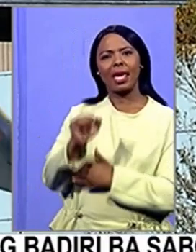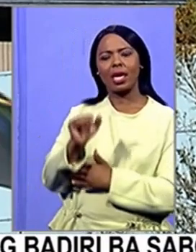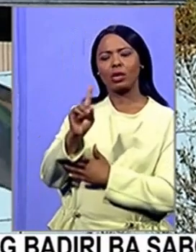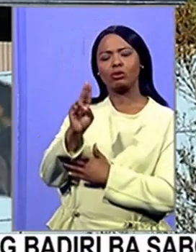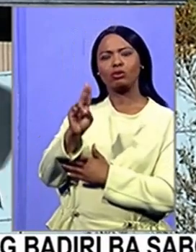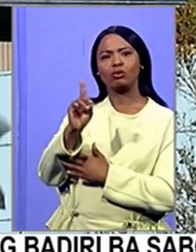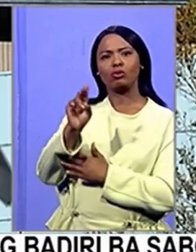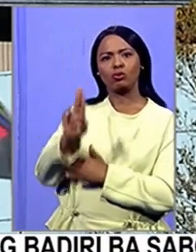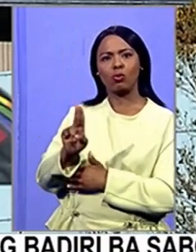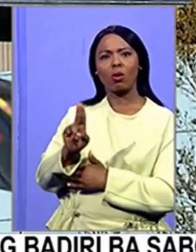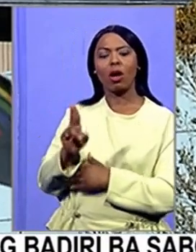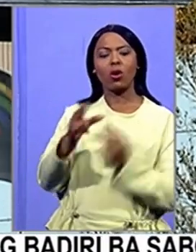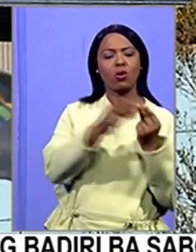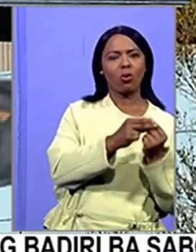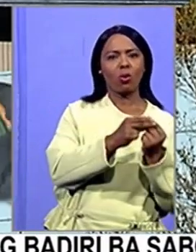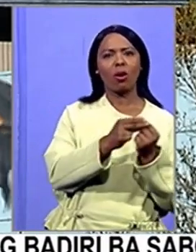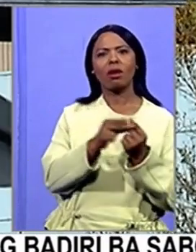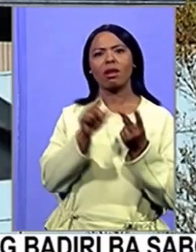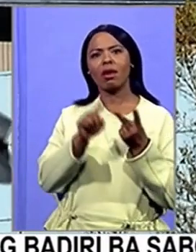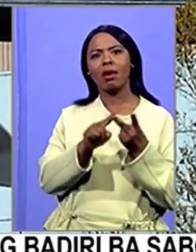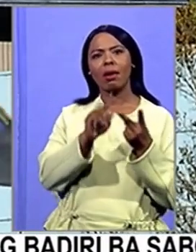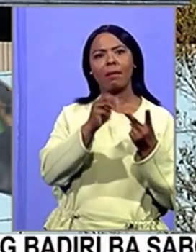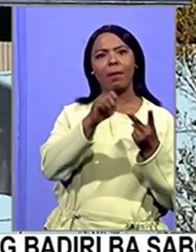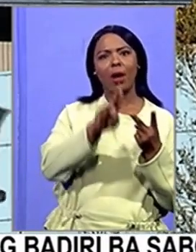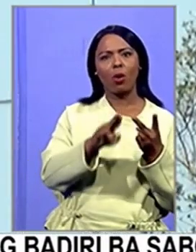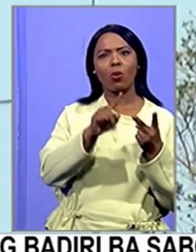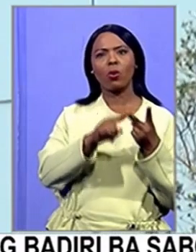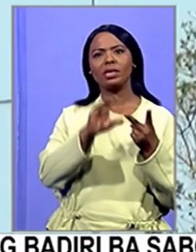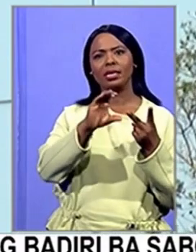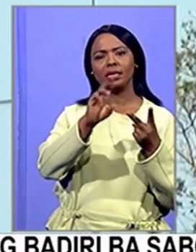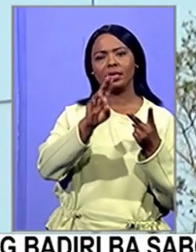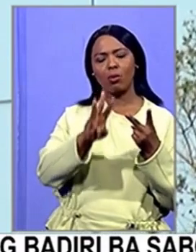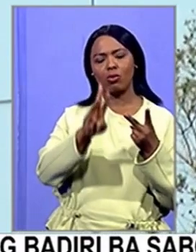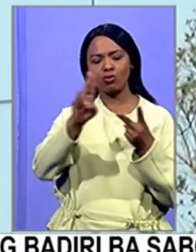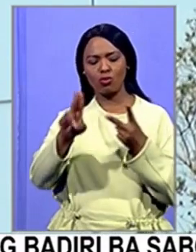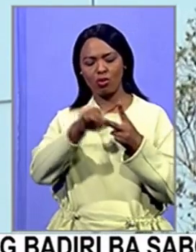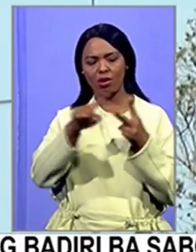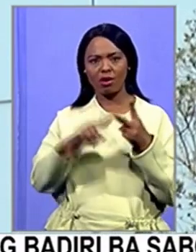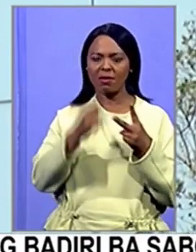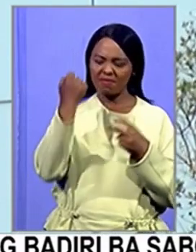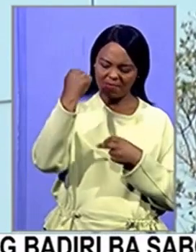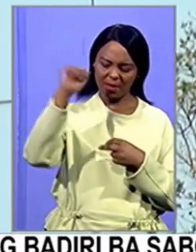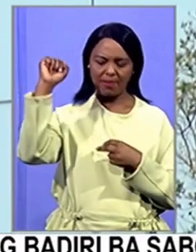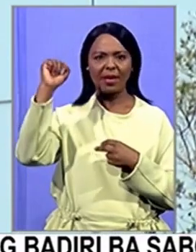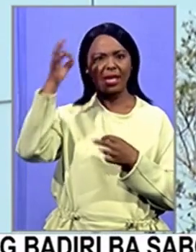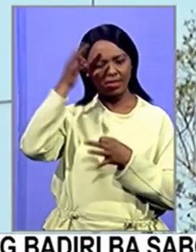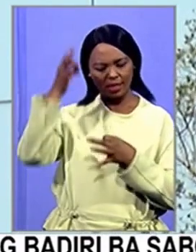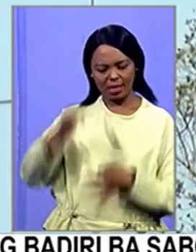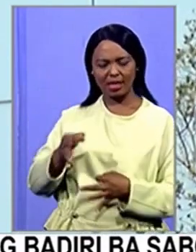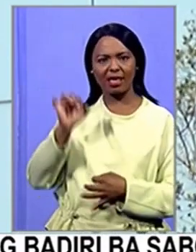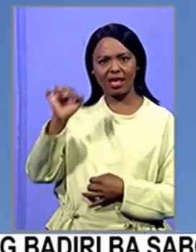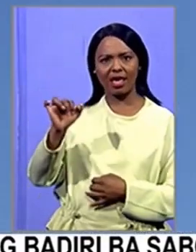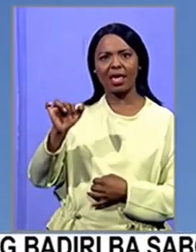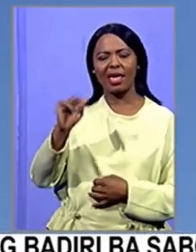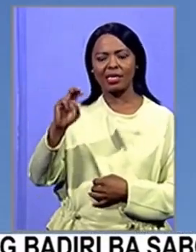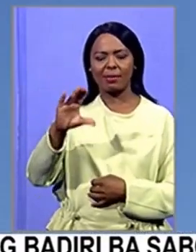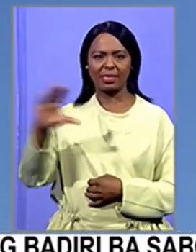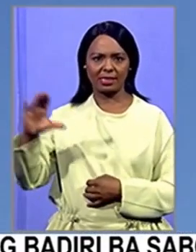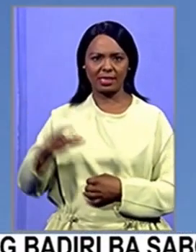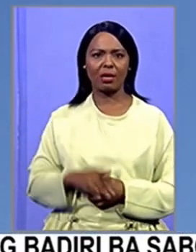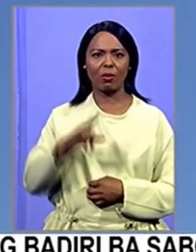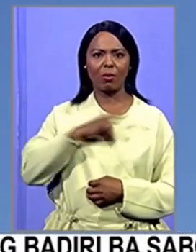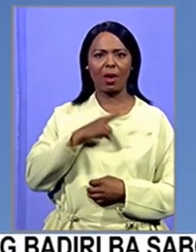Mekgatlho ka bobedi e bong Bemau le CWU e ganne dithebolelo di le 3 tsa SABC. Mekgatlho e lopa